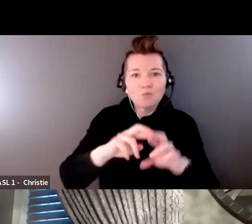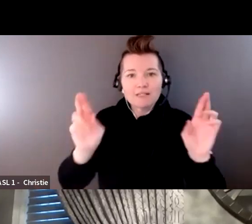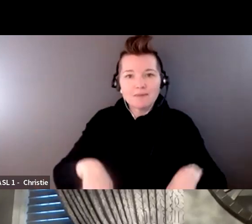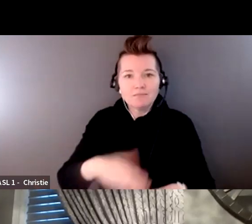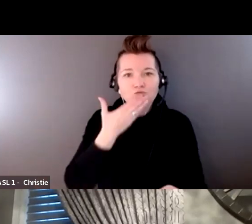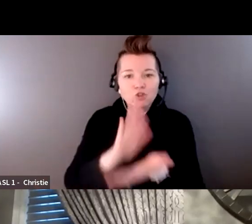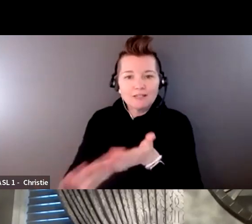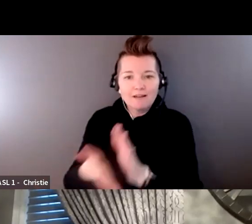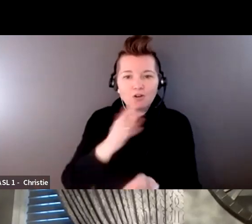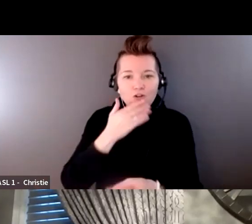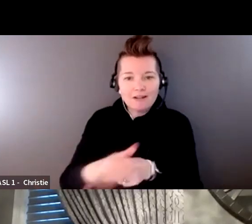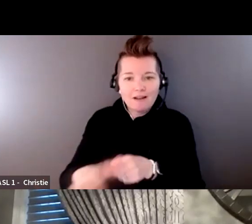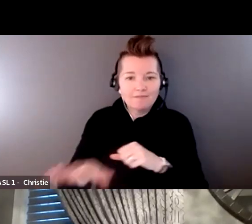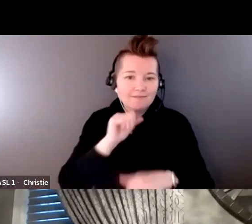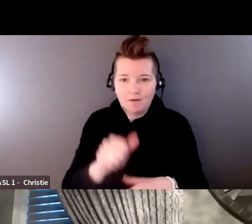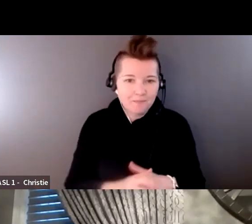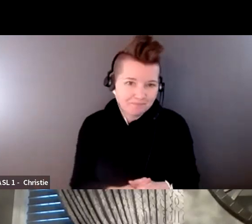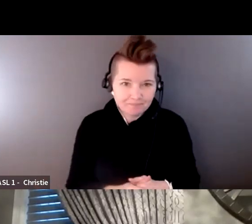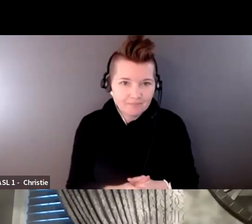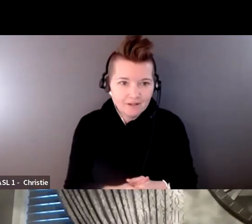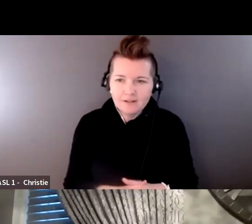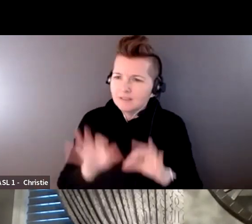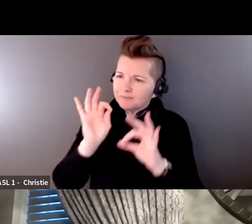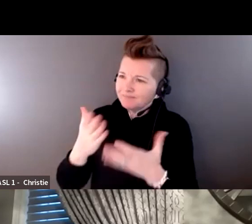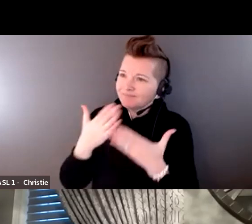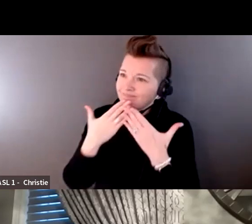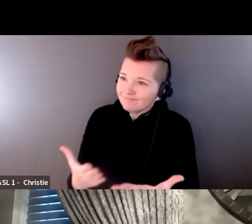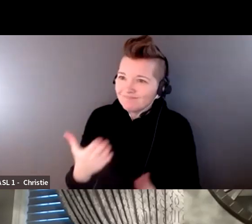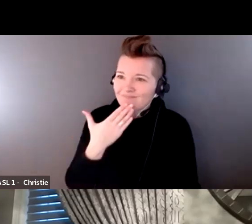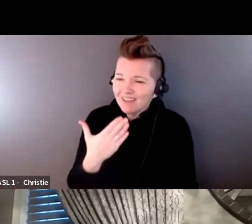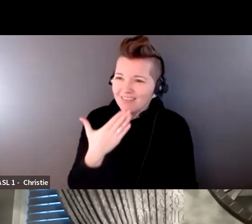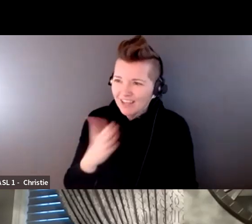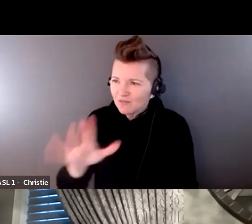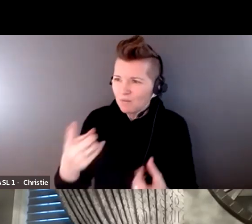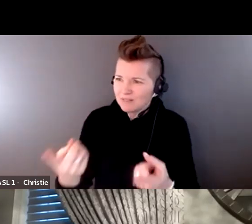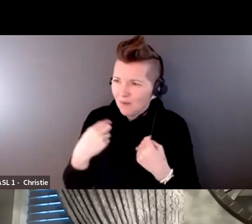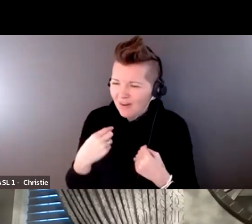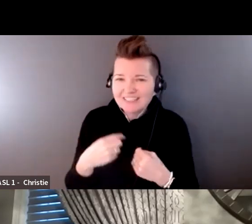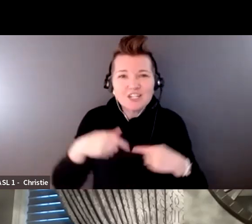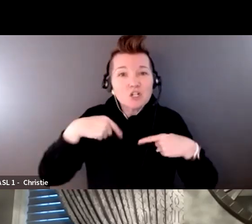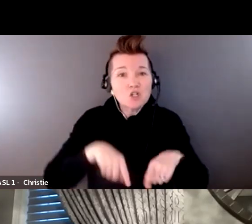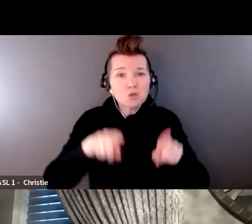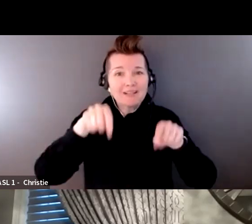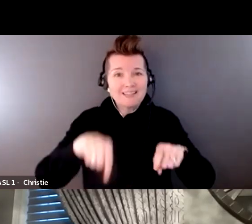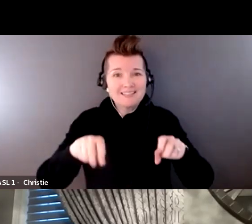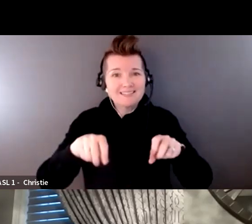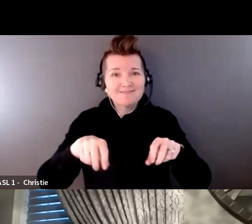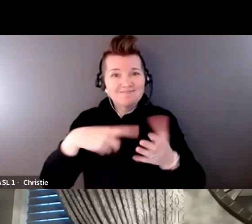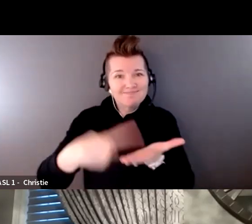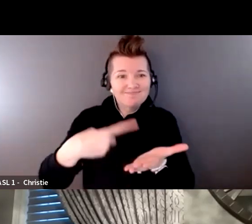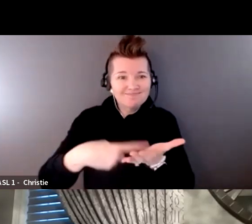thing. Thank you so much for that elaborate response. I'm going to touch on this some more throughout our conversation, but you touched on so much of